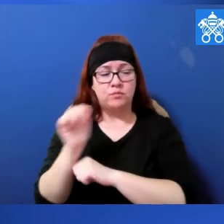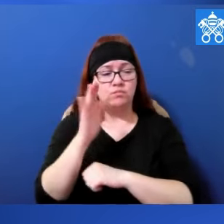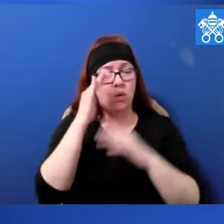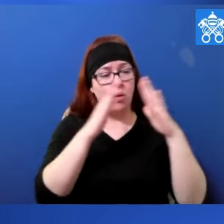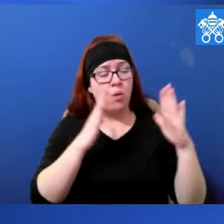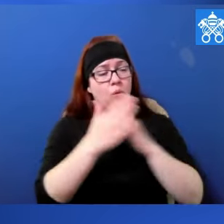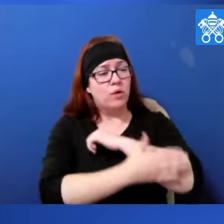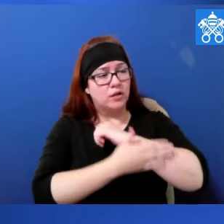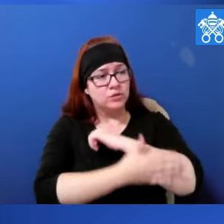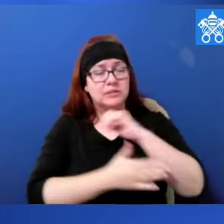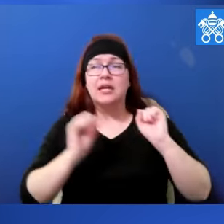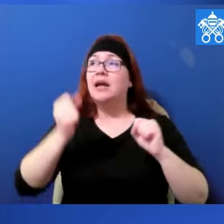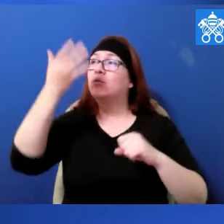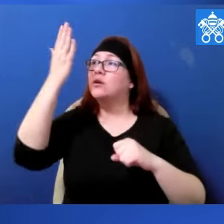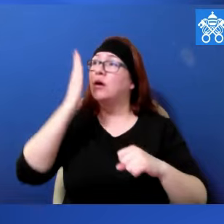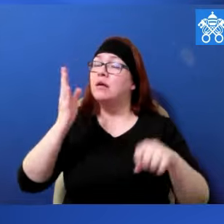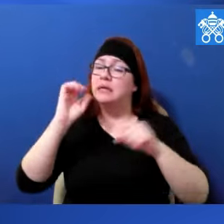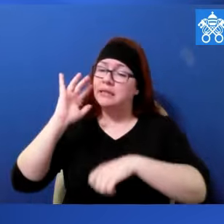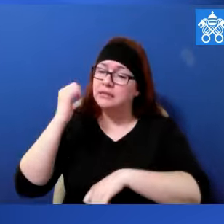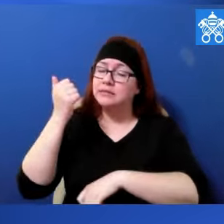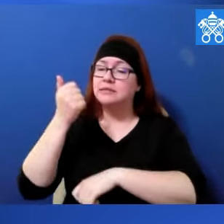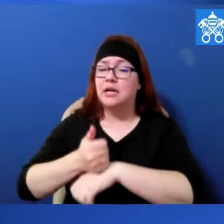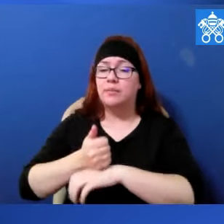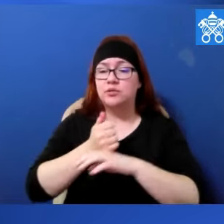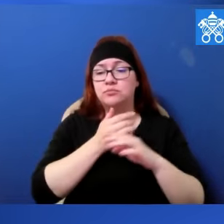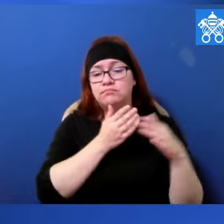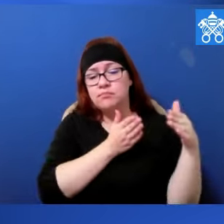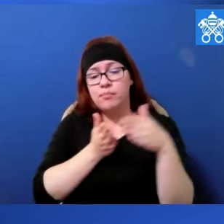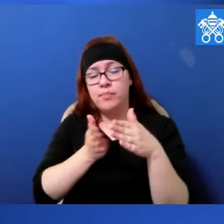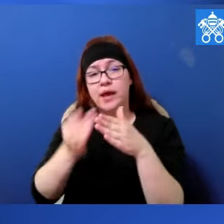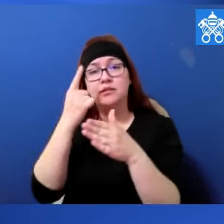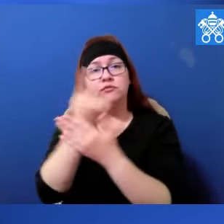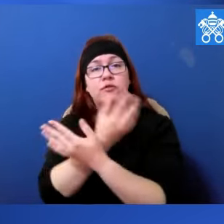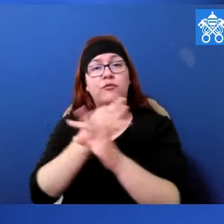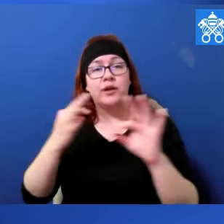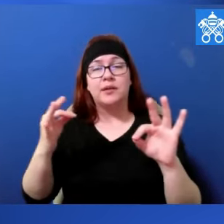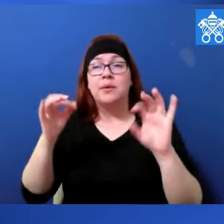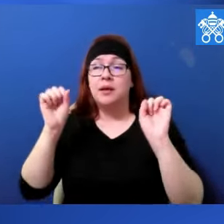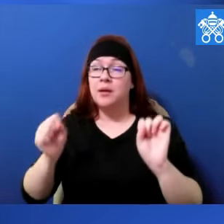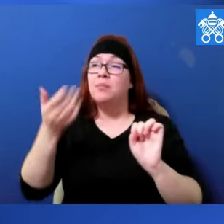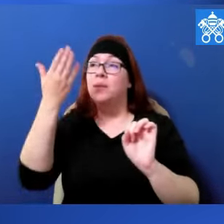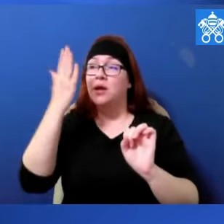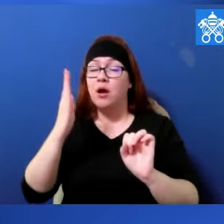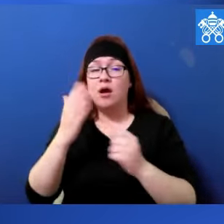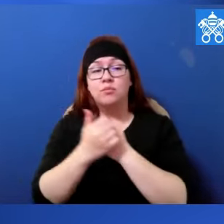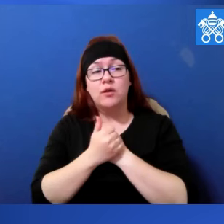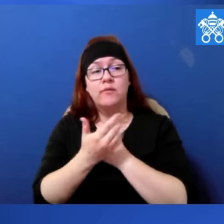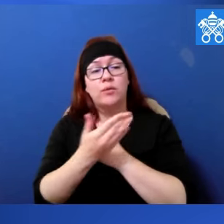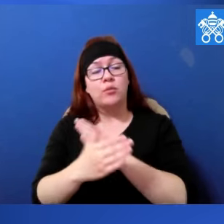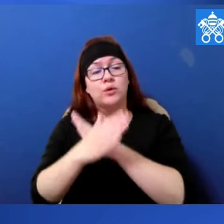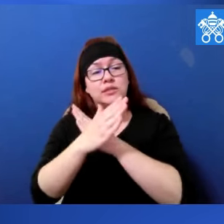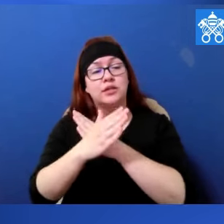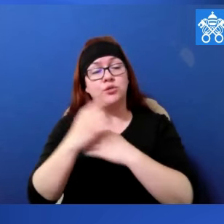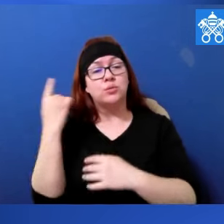spaces where God can open paths of freedom and fraternity. May the Lord bless you and protect you always from